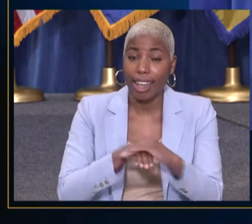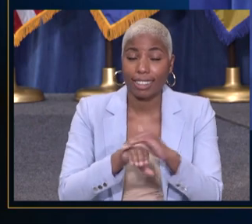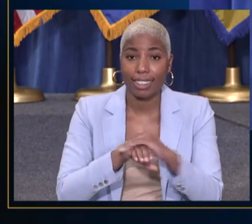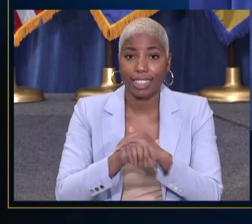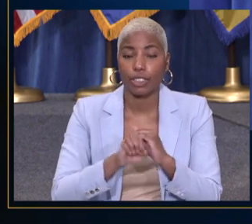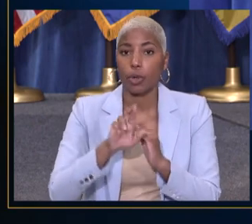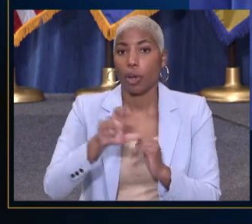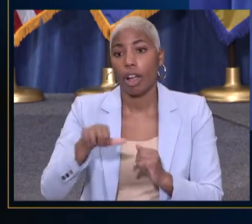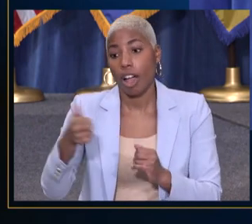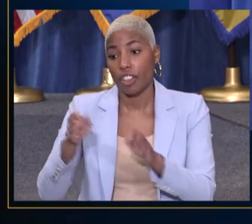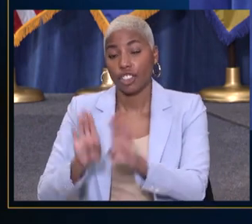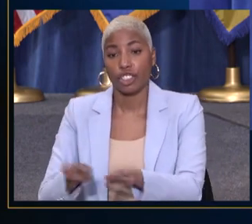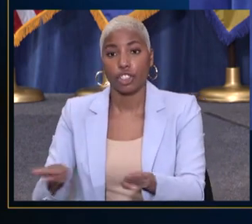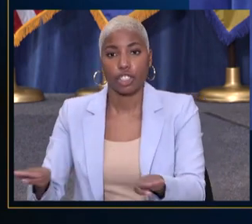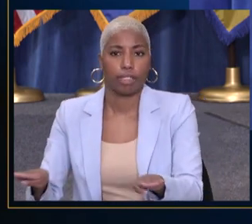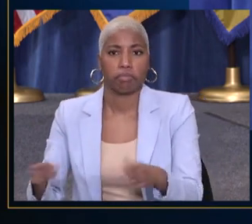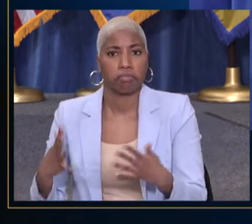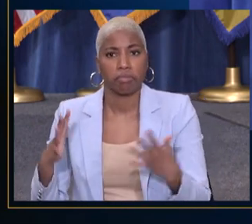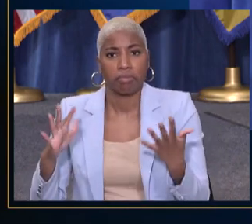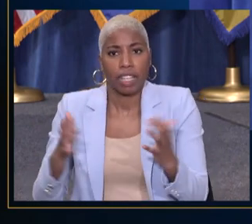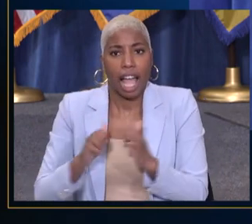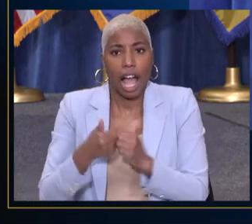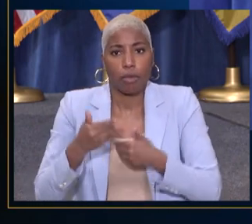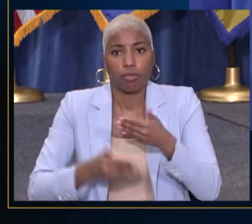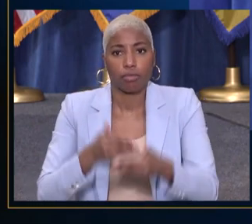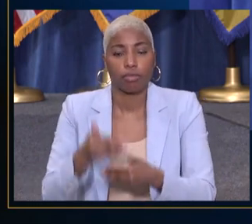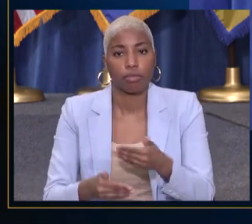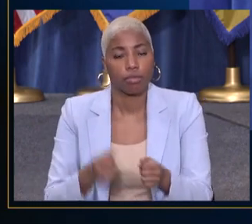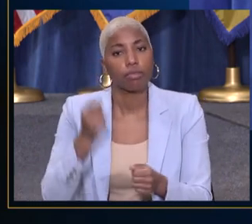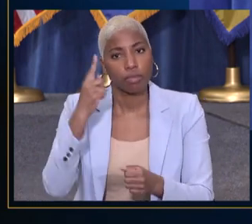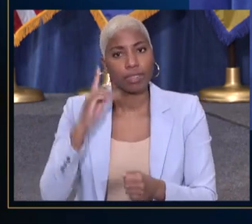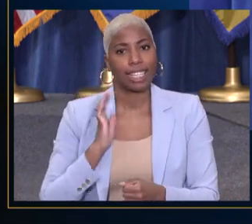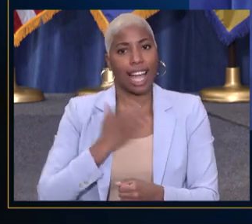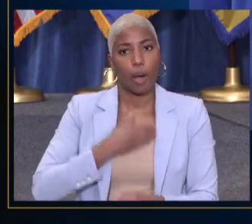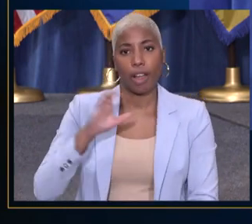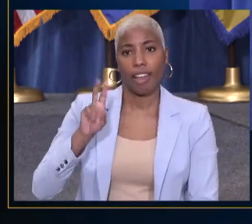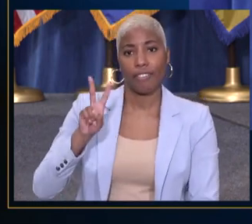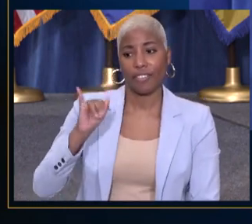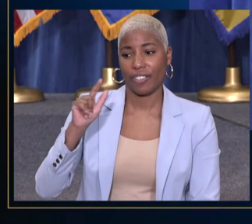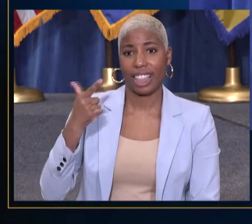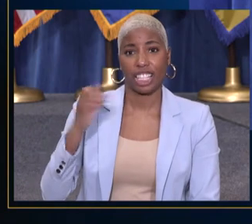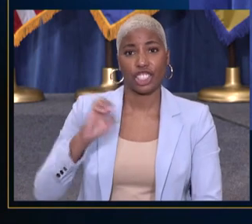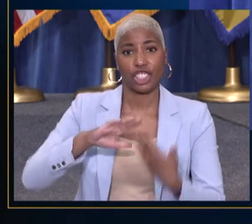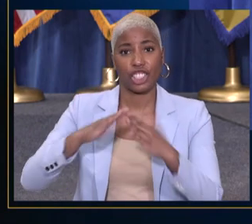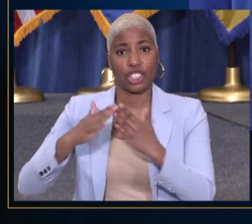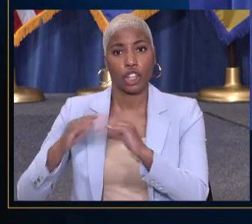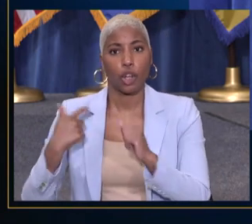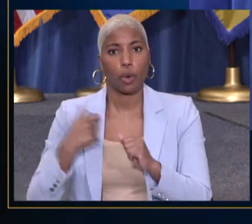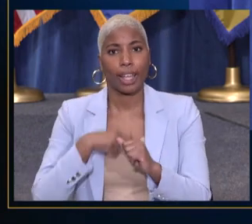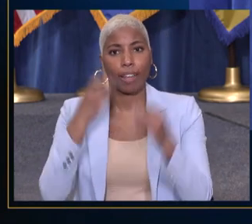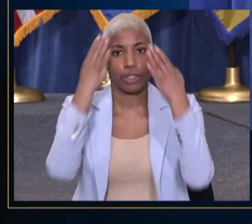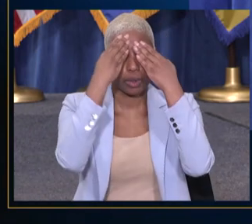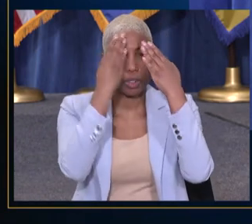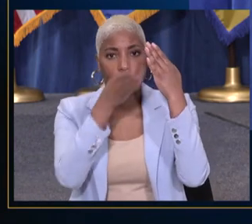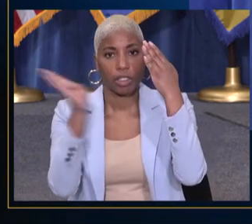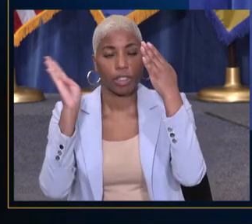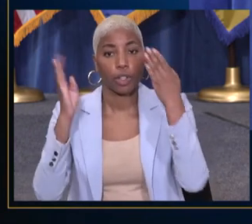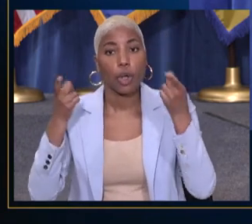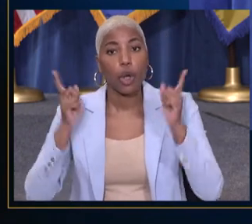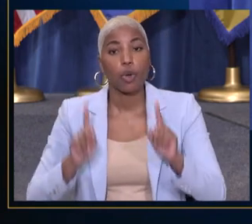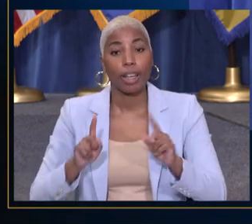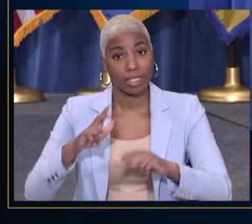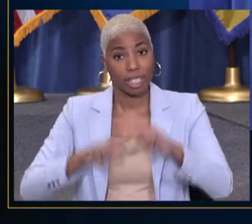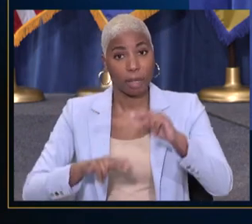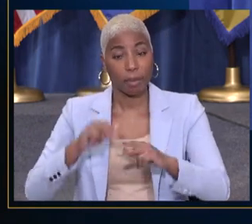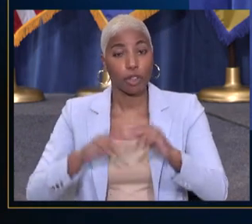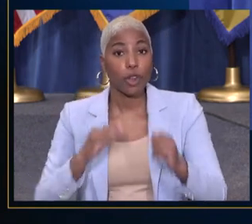for other children that you have? And so I think us as a village, we have to keep our eyes open. You notice now when they build homes, we don't have a lot of front